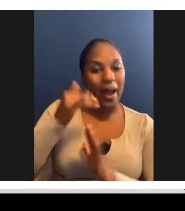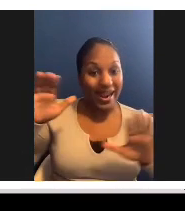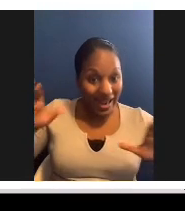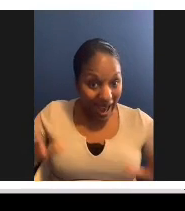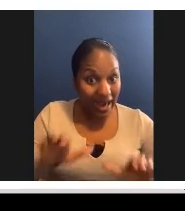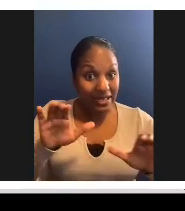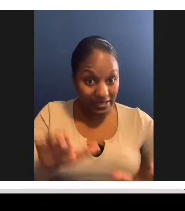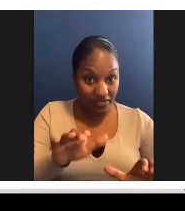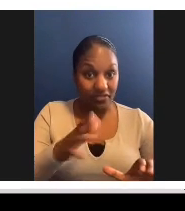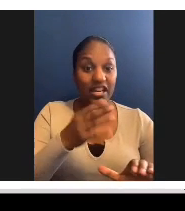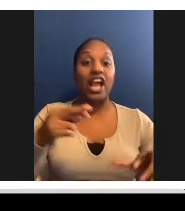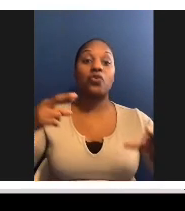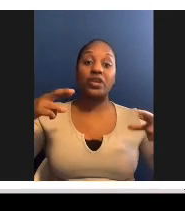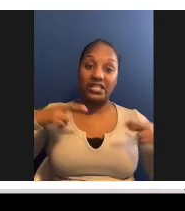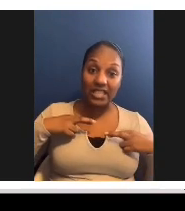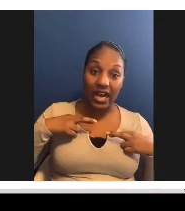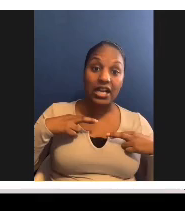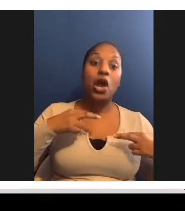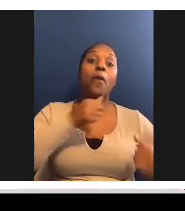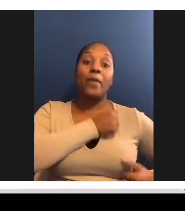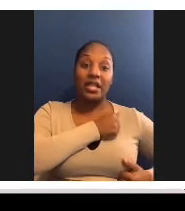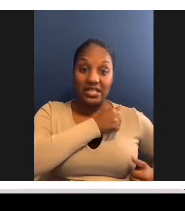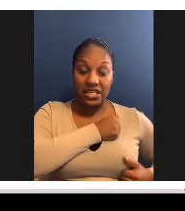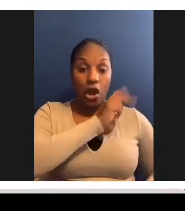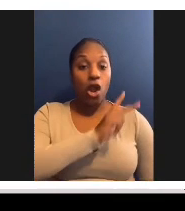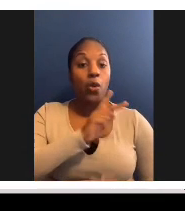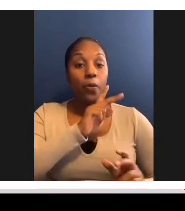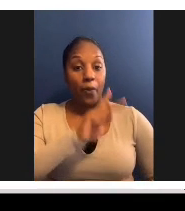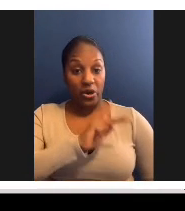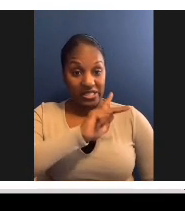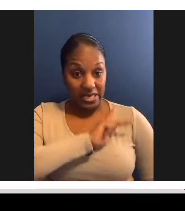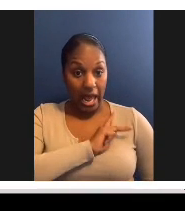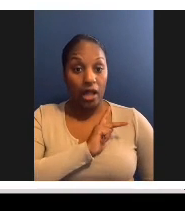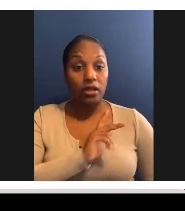and retired military personnel.